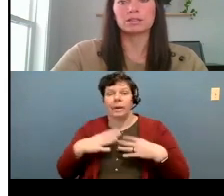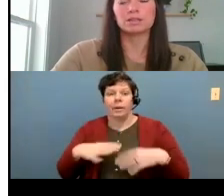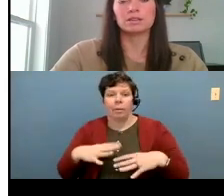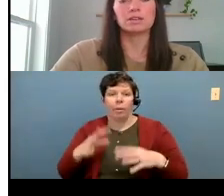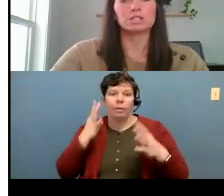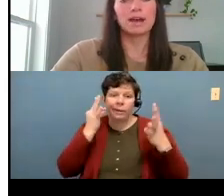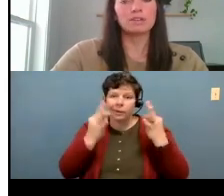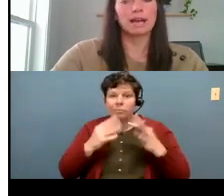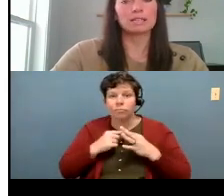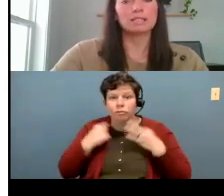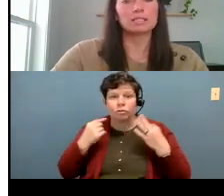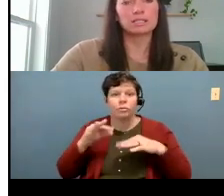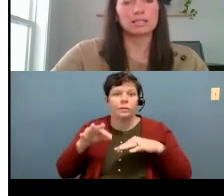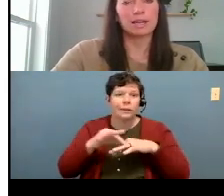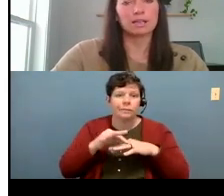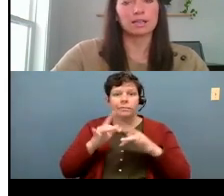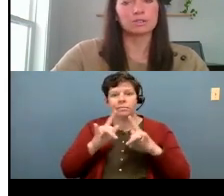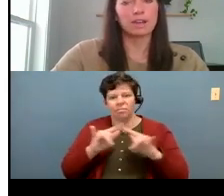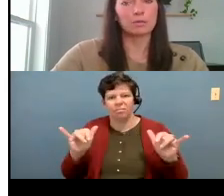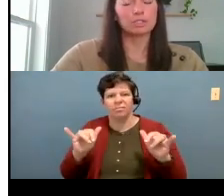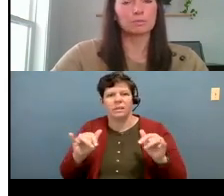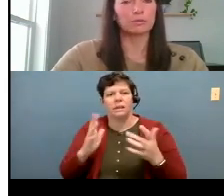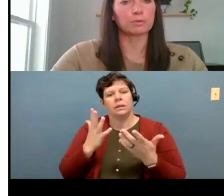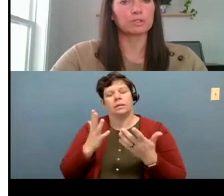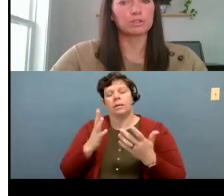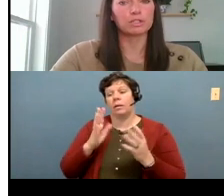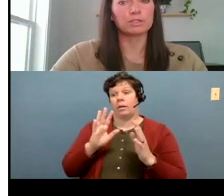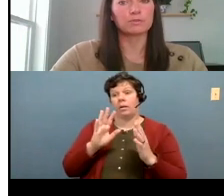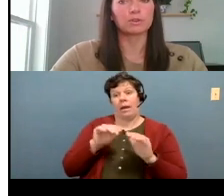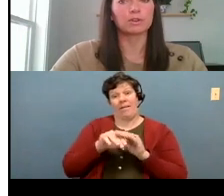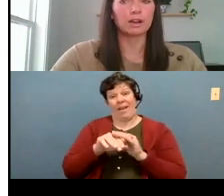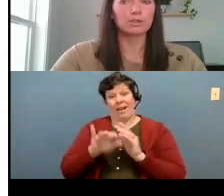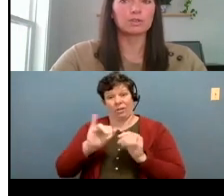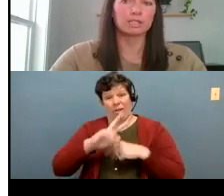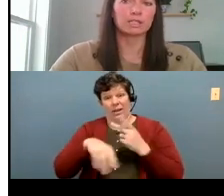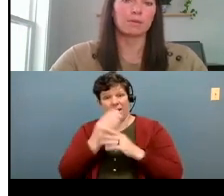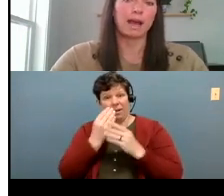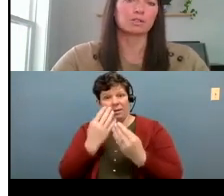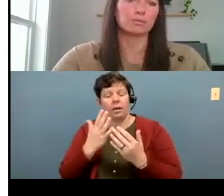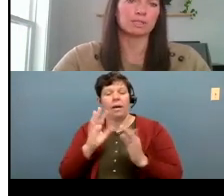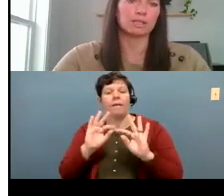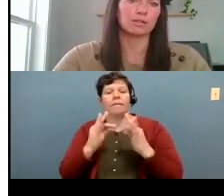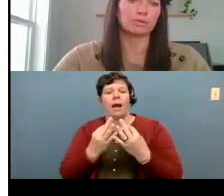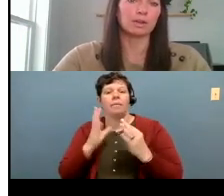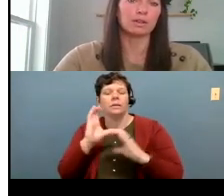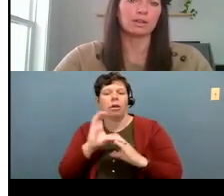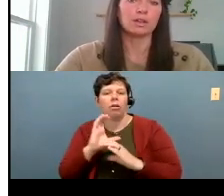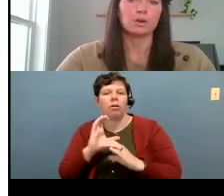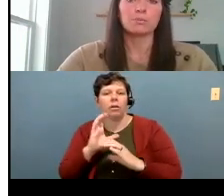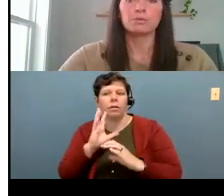accessories. So having access to this data allows families to perform searches for characteristics that match their missing loved